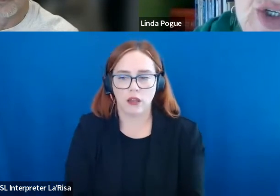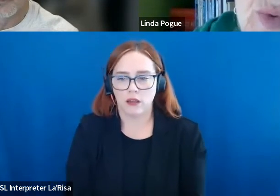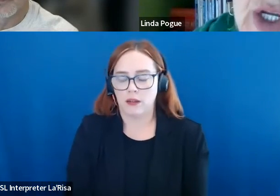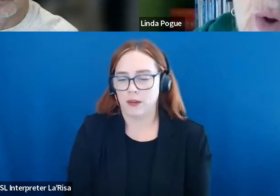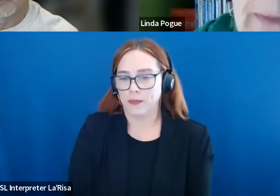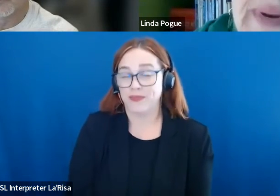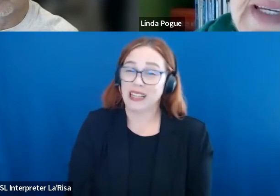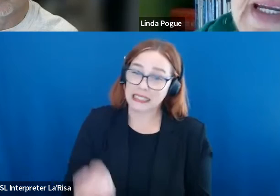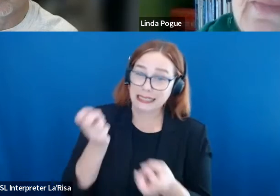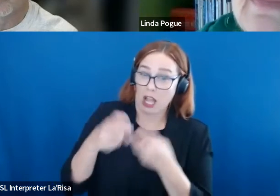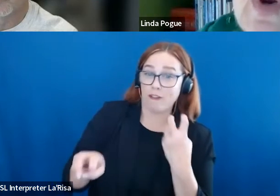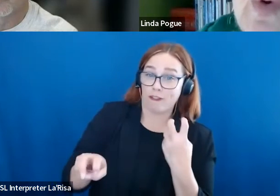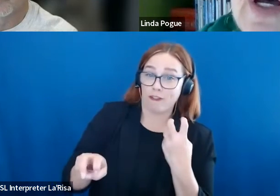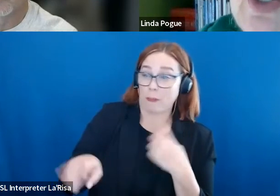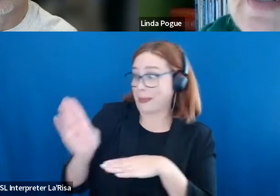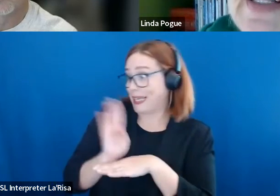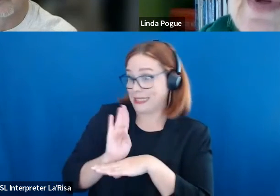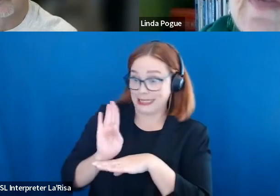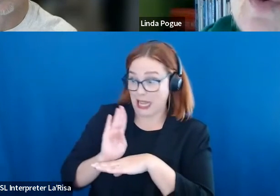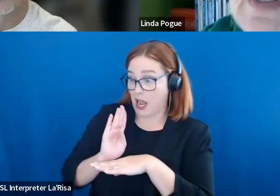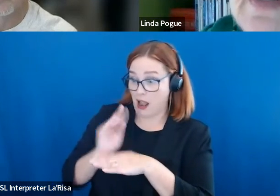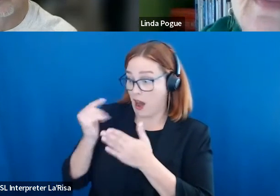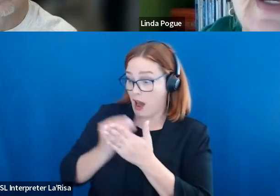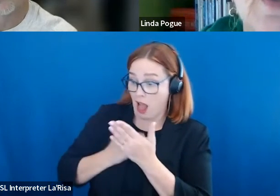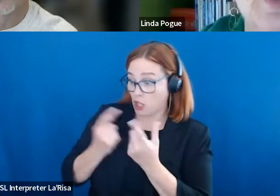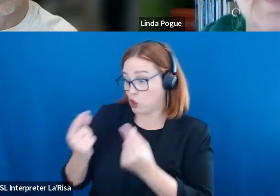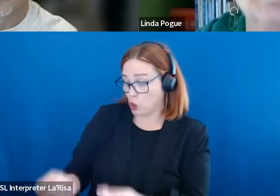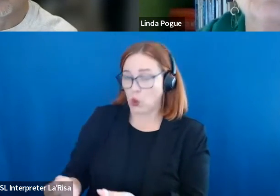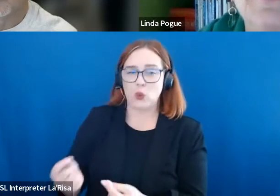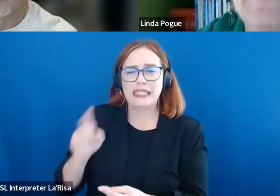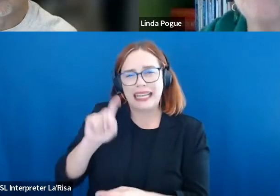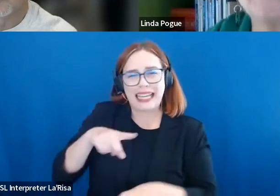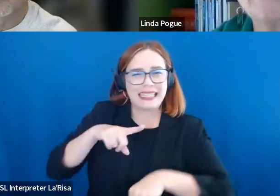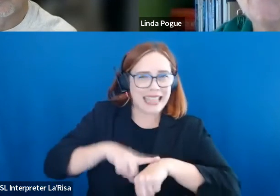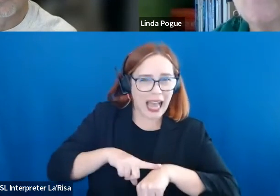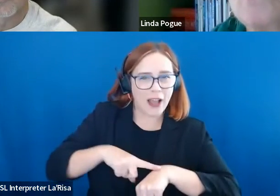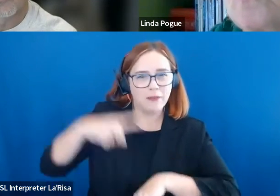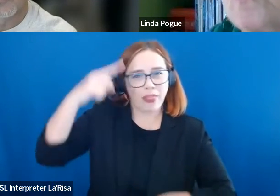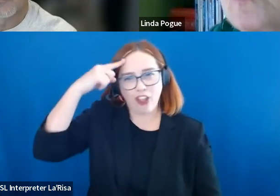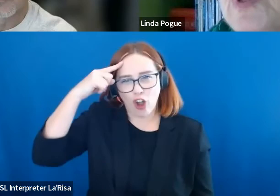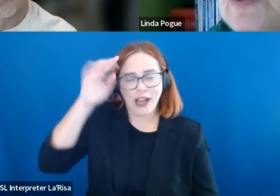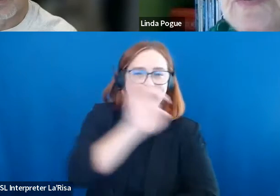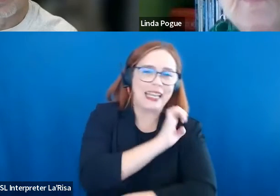difficult to do when you are busy and it requires just a little bit of thought and time and energy. So yeah.